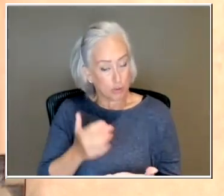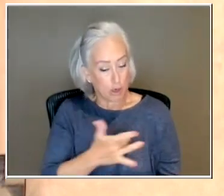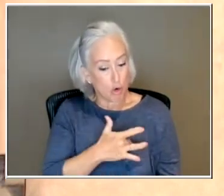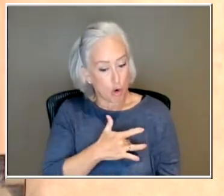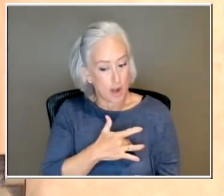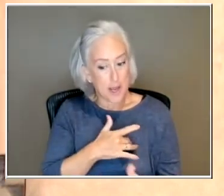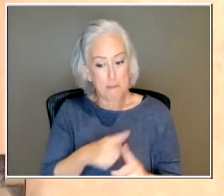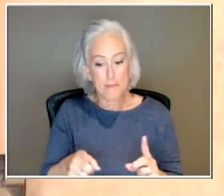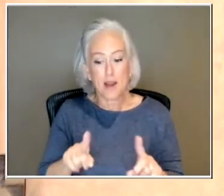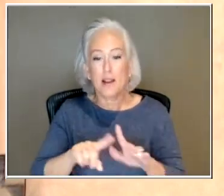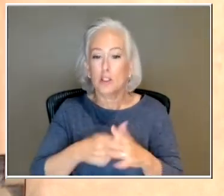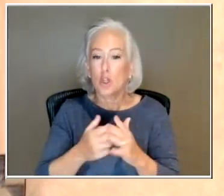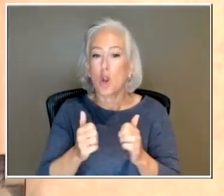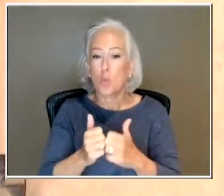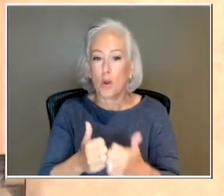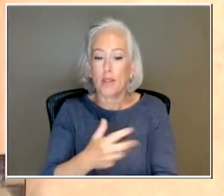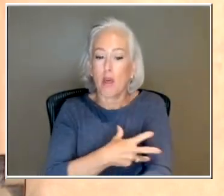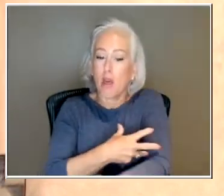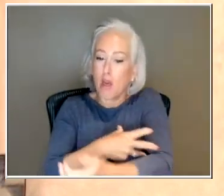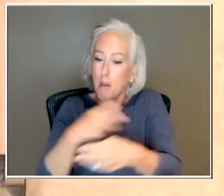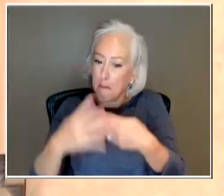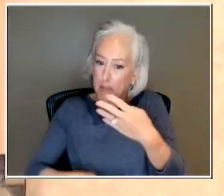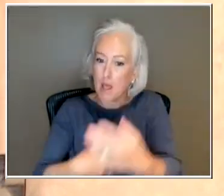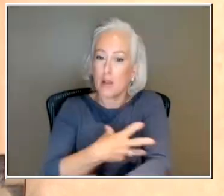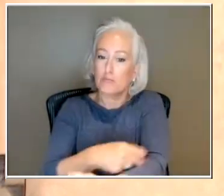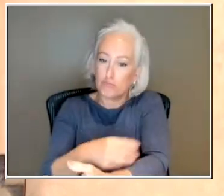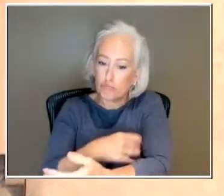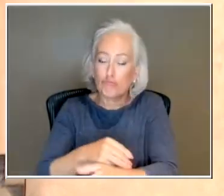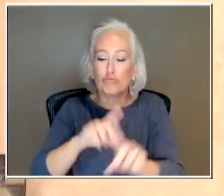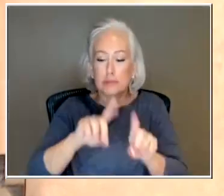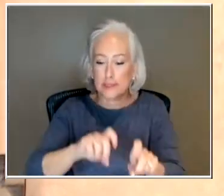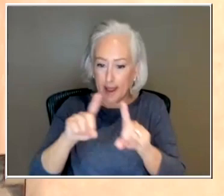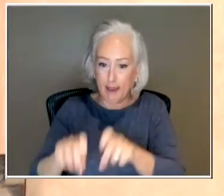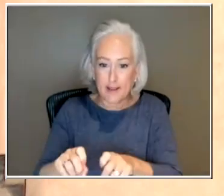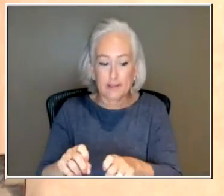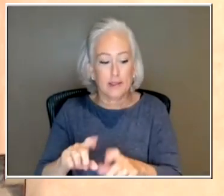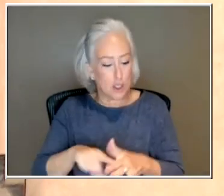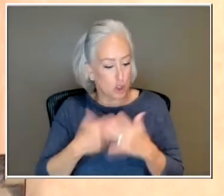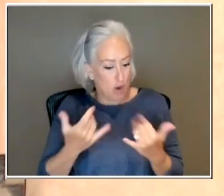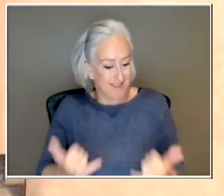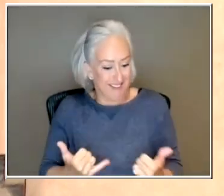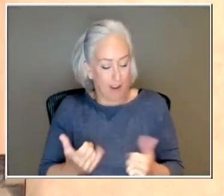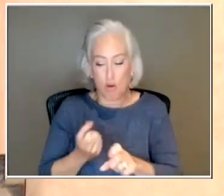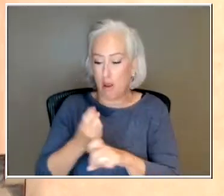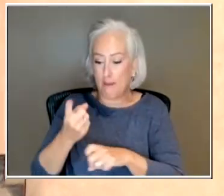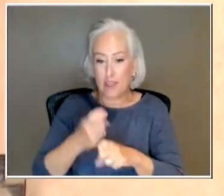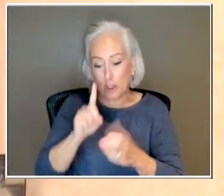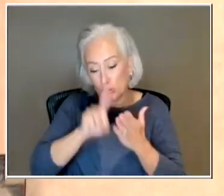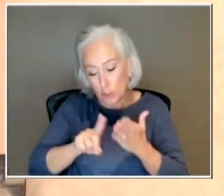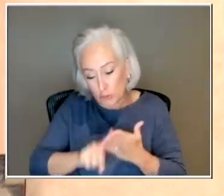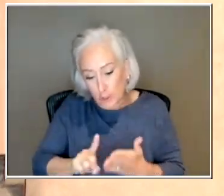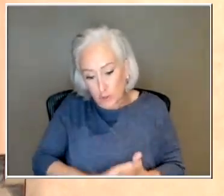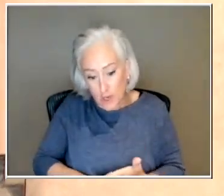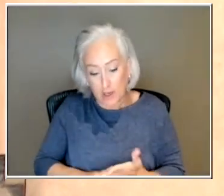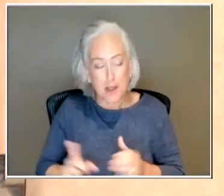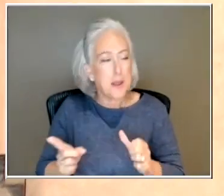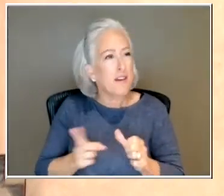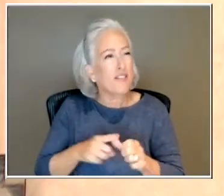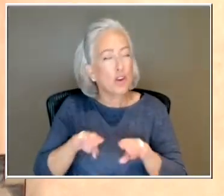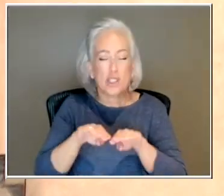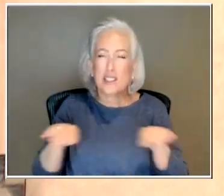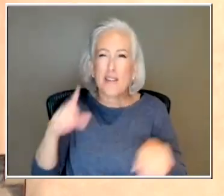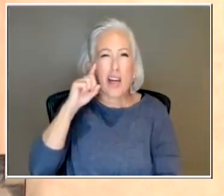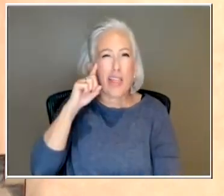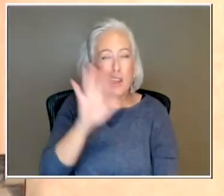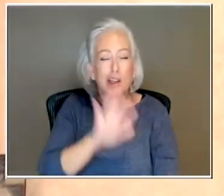said, just start right now, get your PSA, and then every year check it and see where it goes. And I think my first PSA level was around